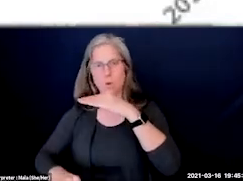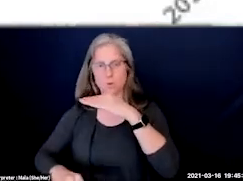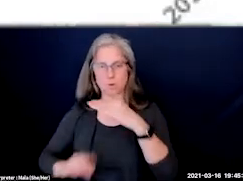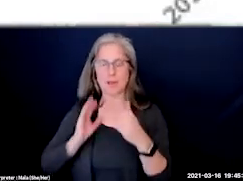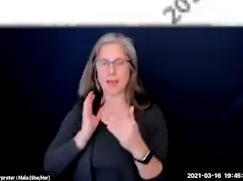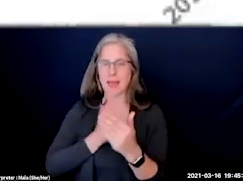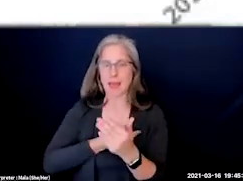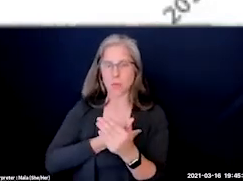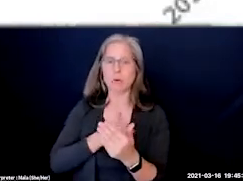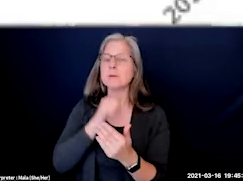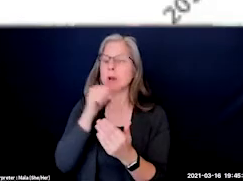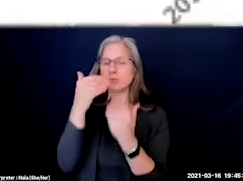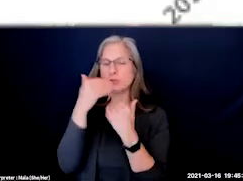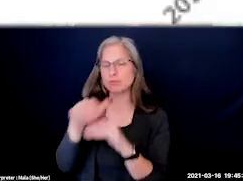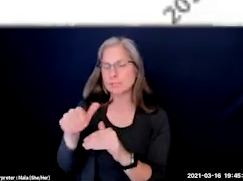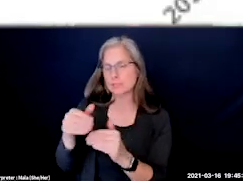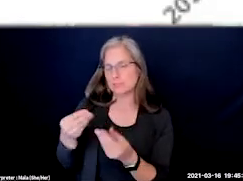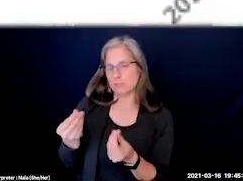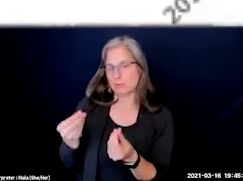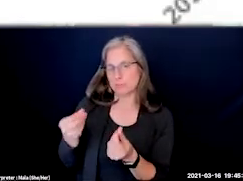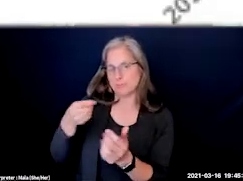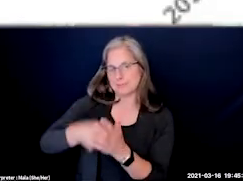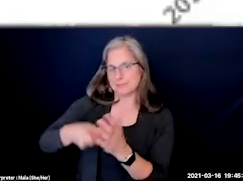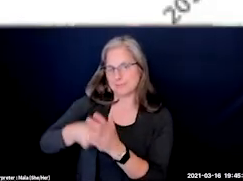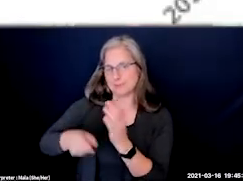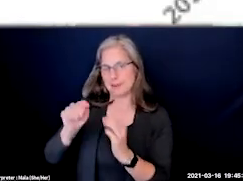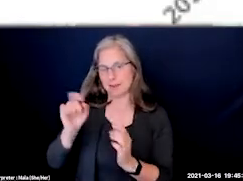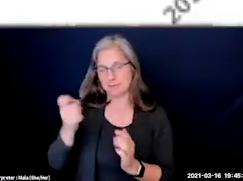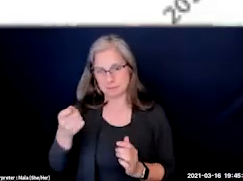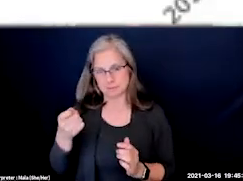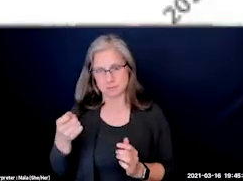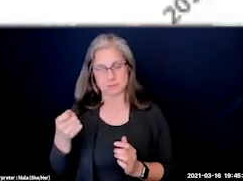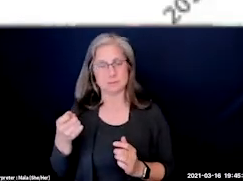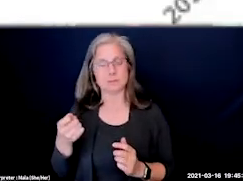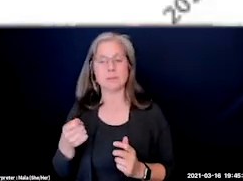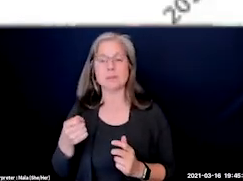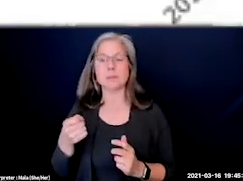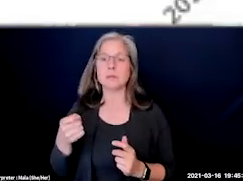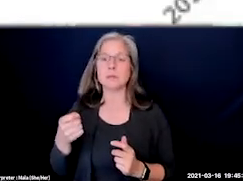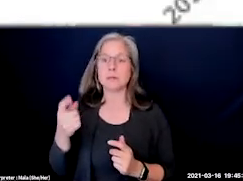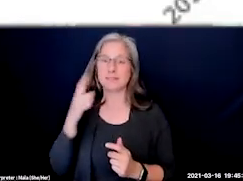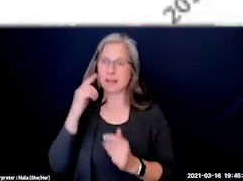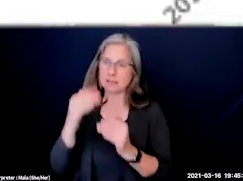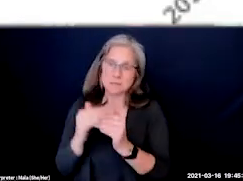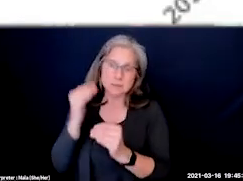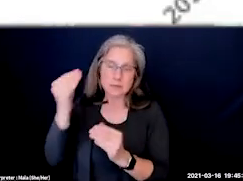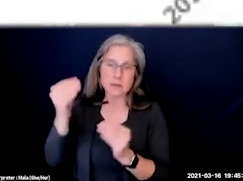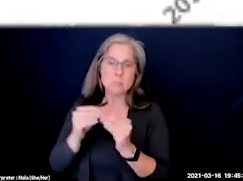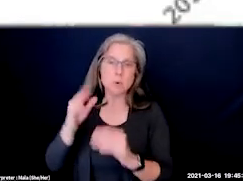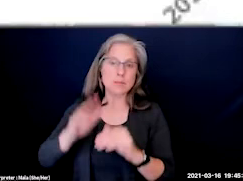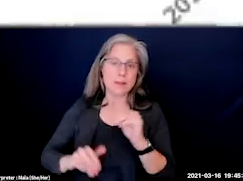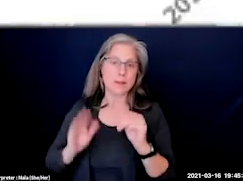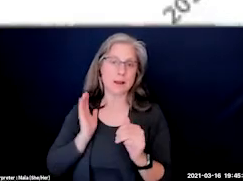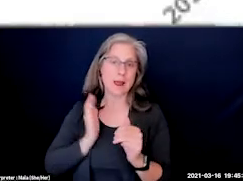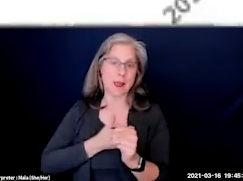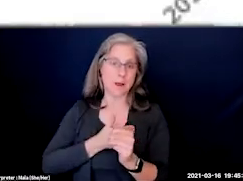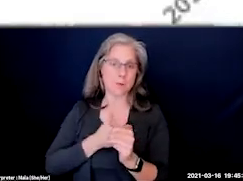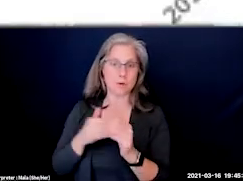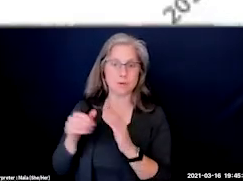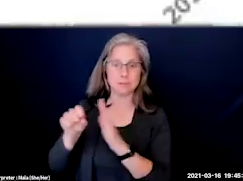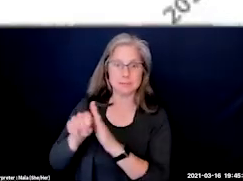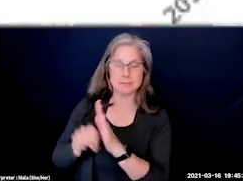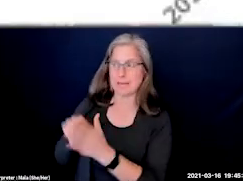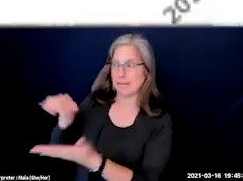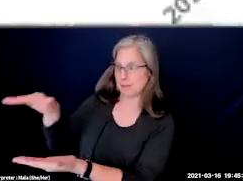which is, as you can see, it exceeds what the state would give us if we were LCFF. And this is